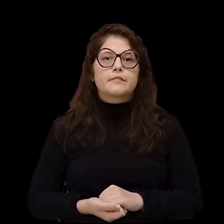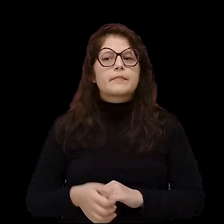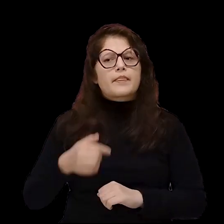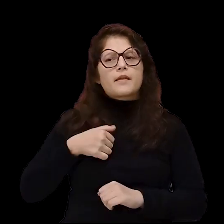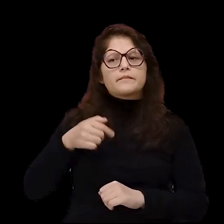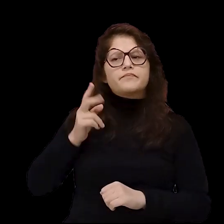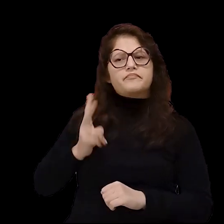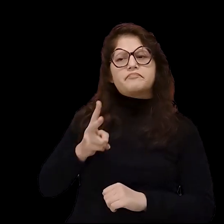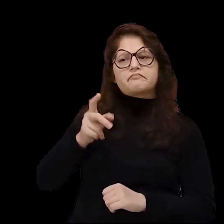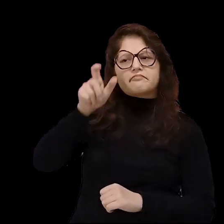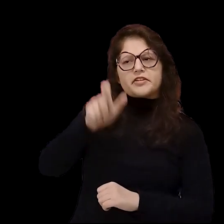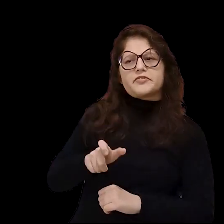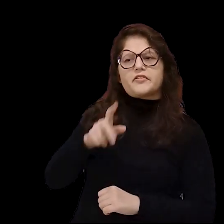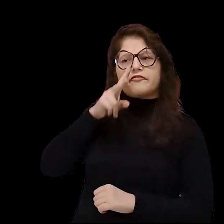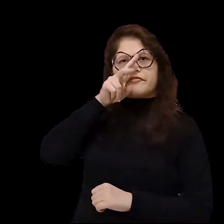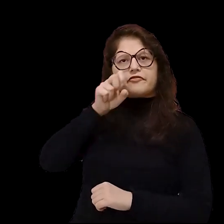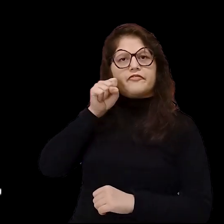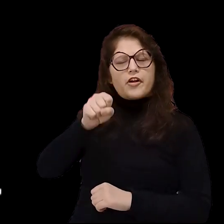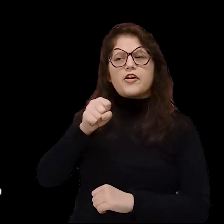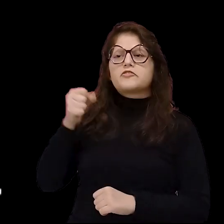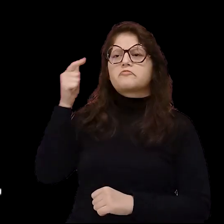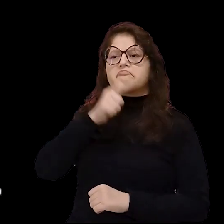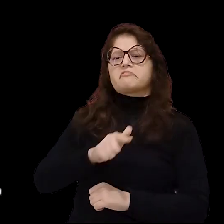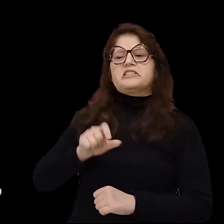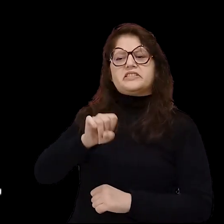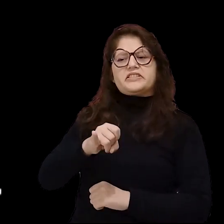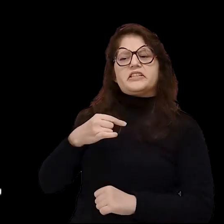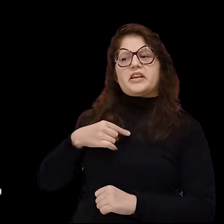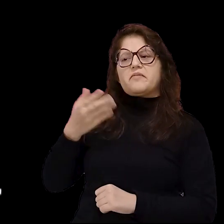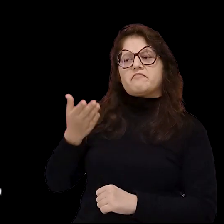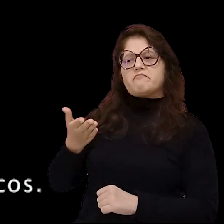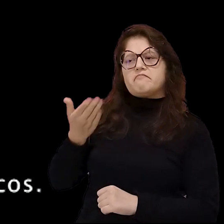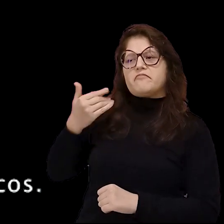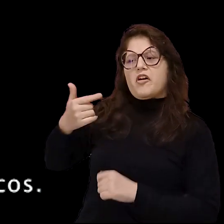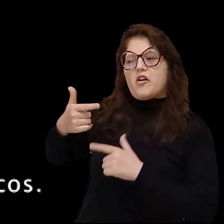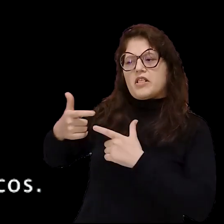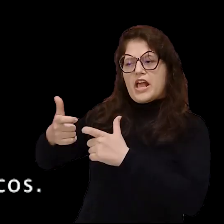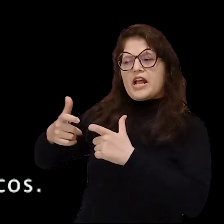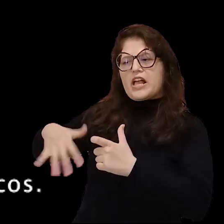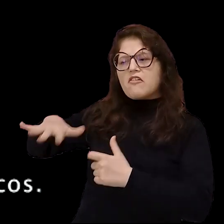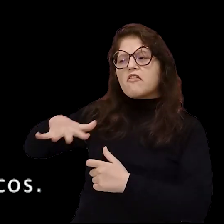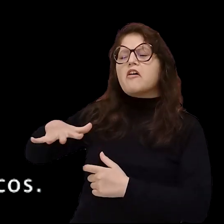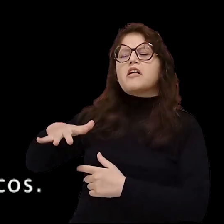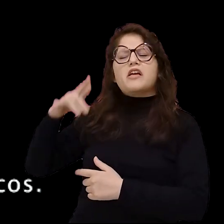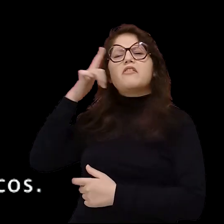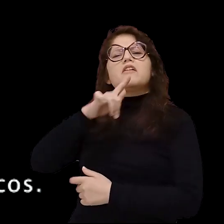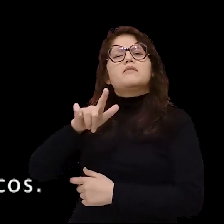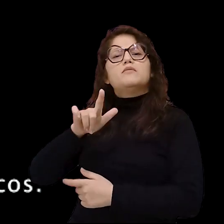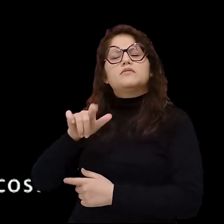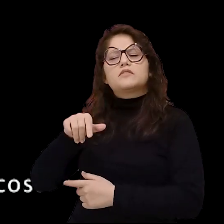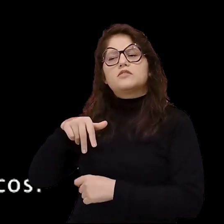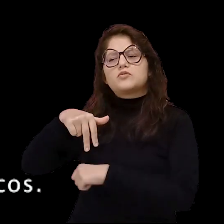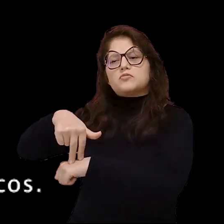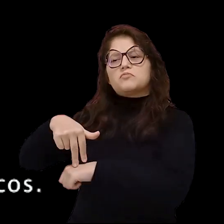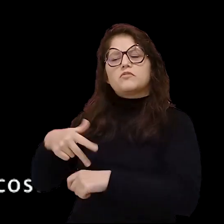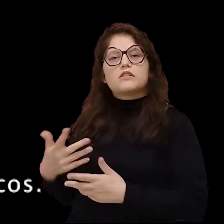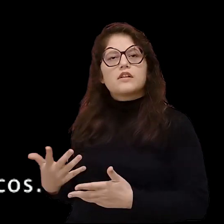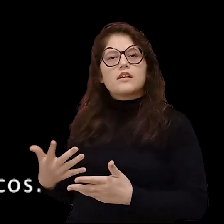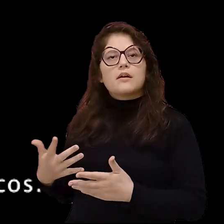Goya in an image. Half the purpose of art is to describe such iconic